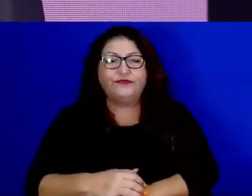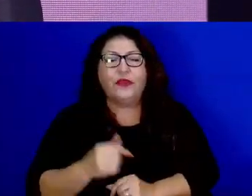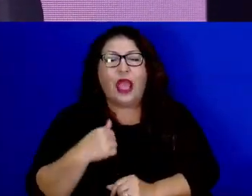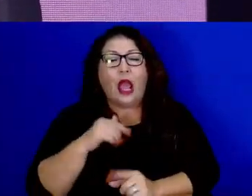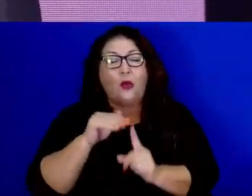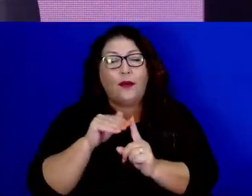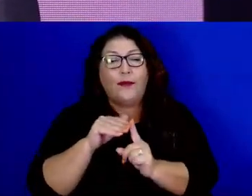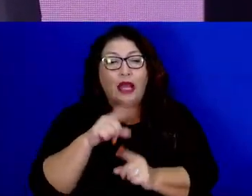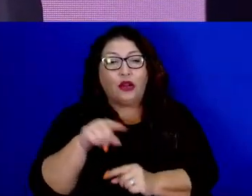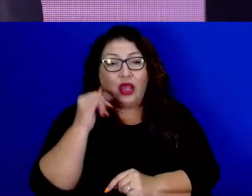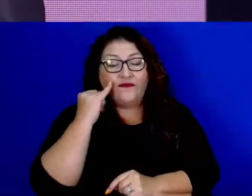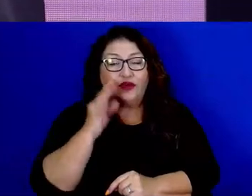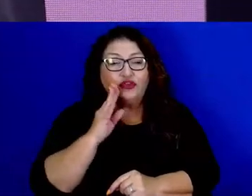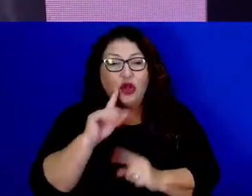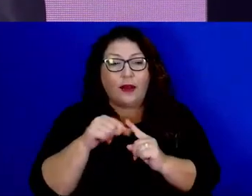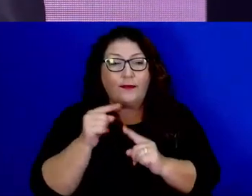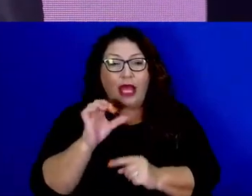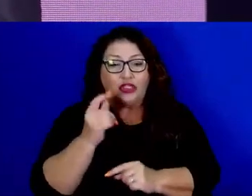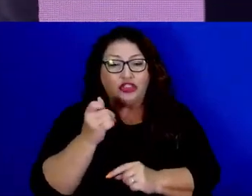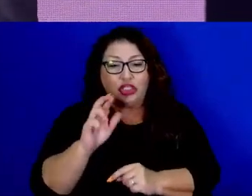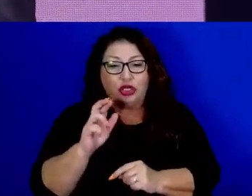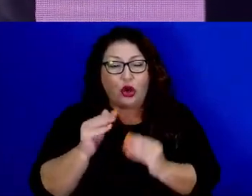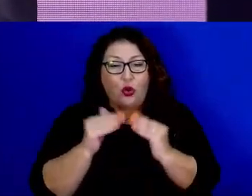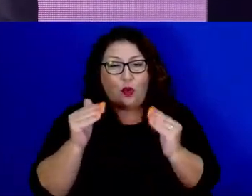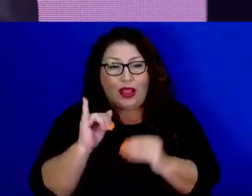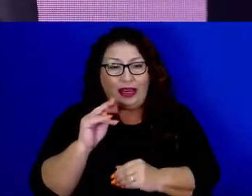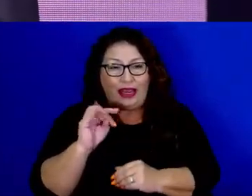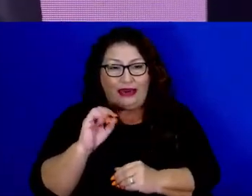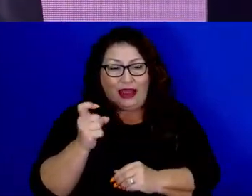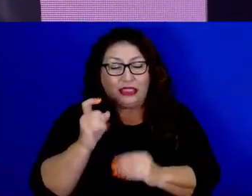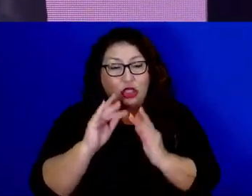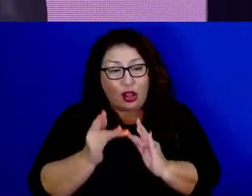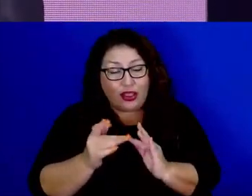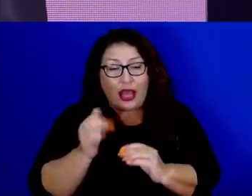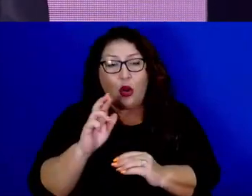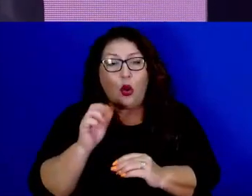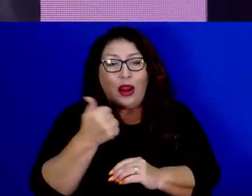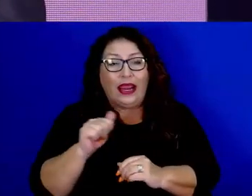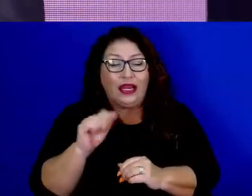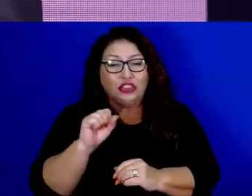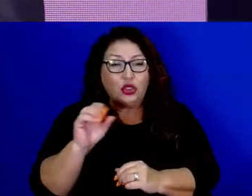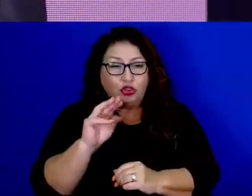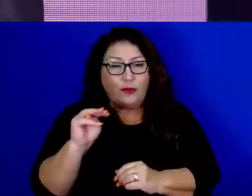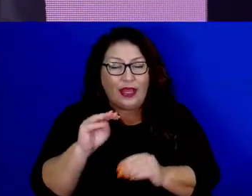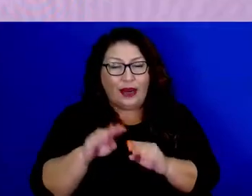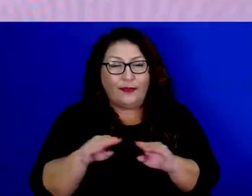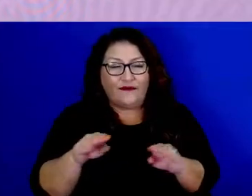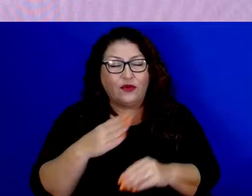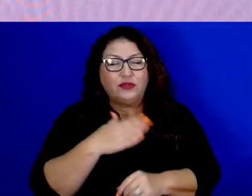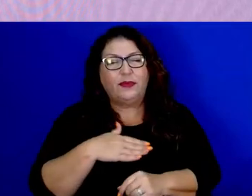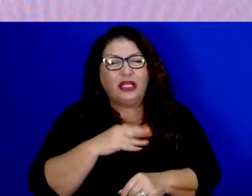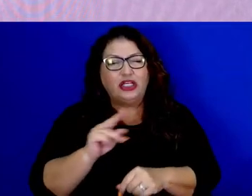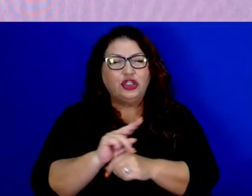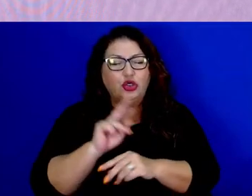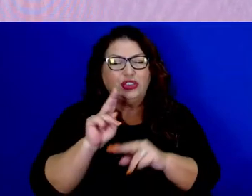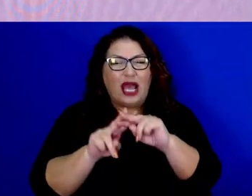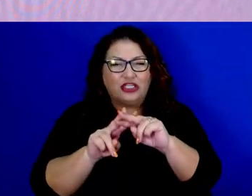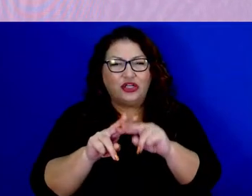about the Gender Equality Index online on any social media platforms, please use the hashtag